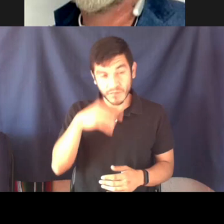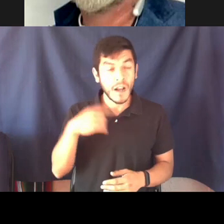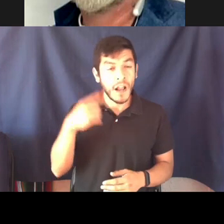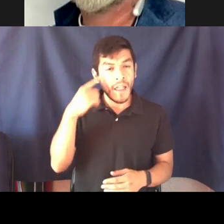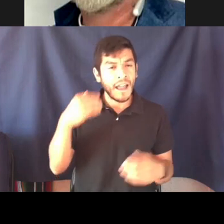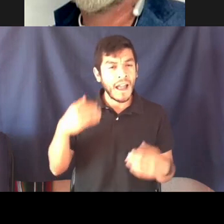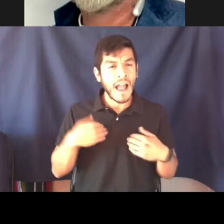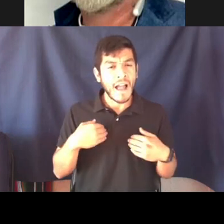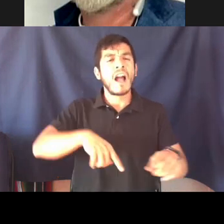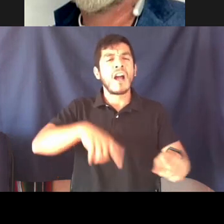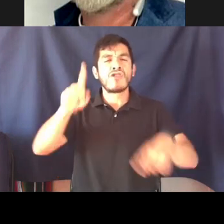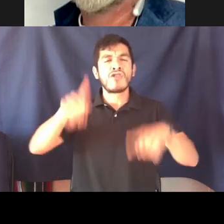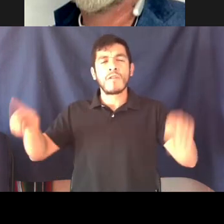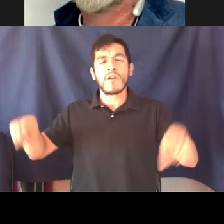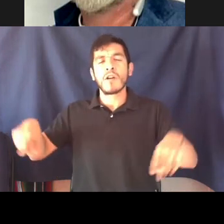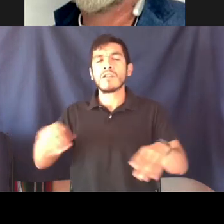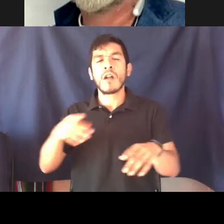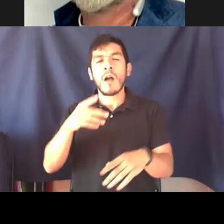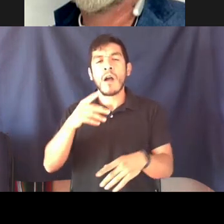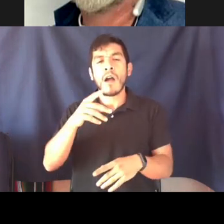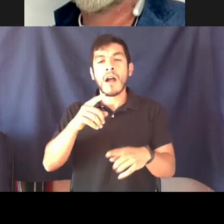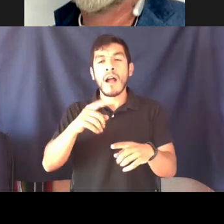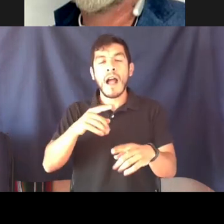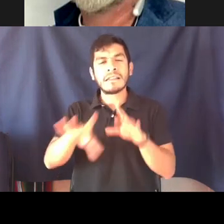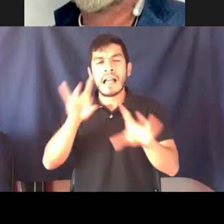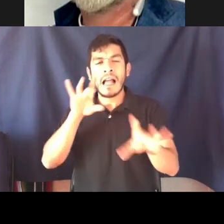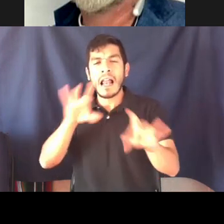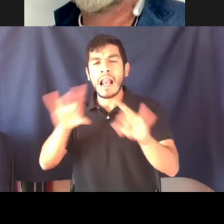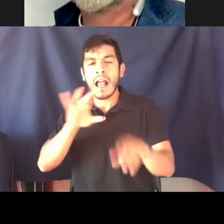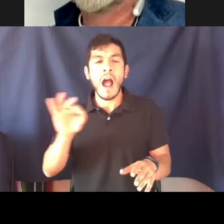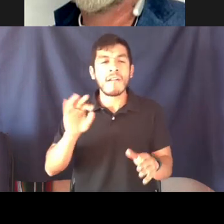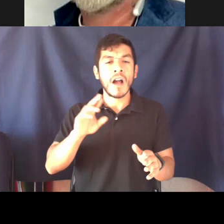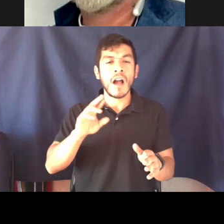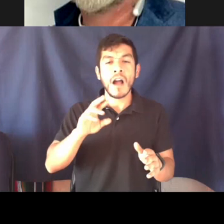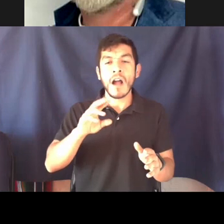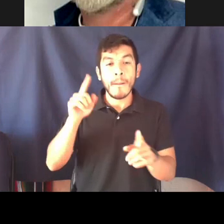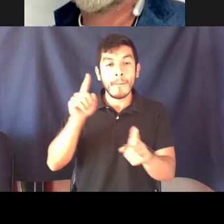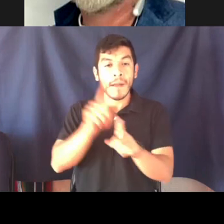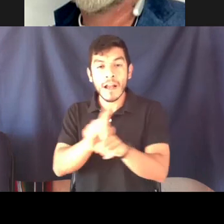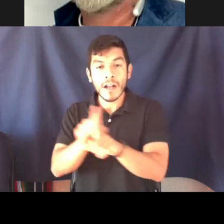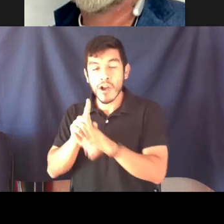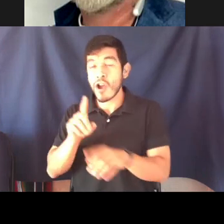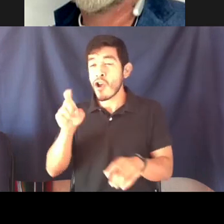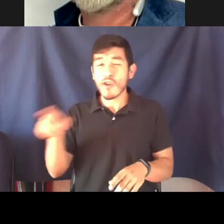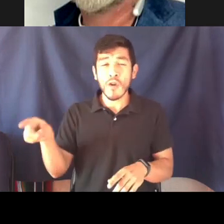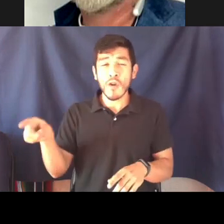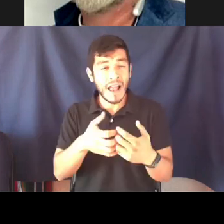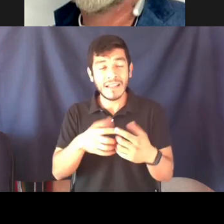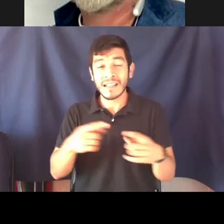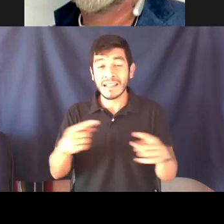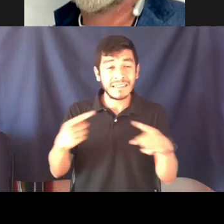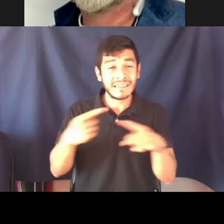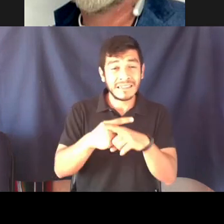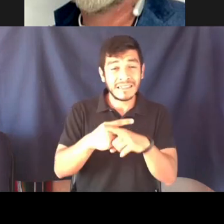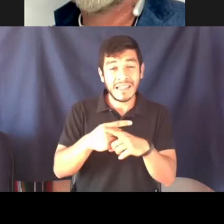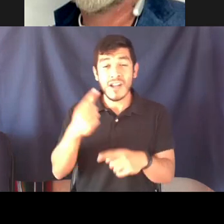doing cross gender matching? Should we be doing cross race or background matching? And there is no right answer on it.